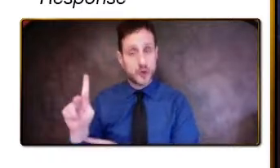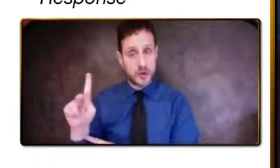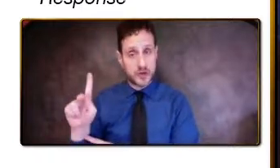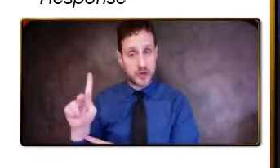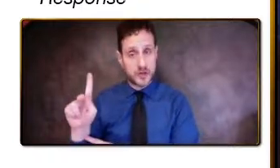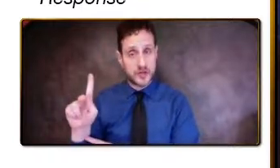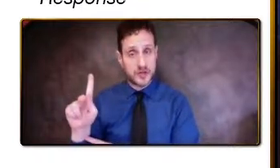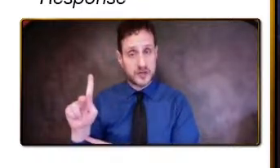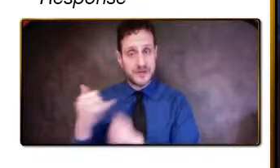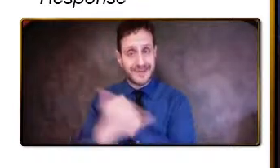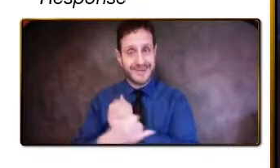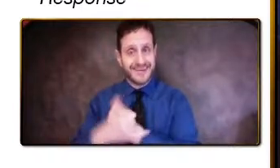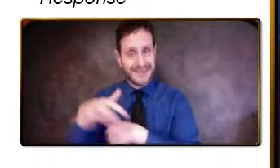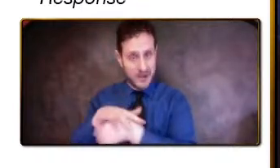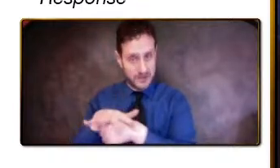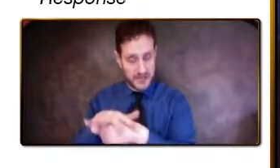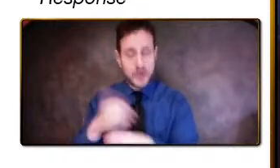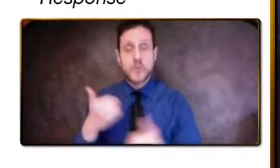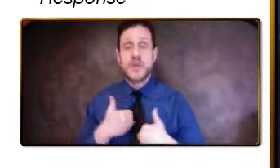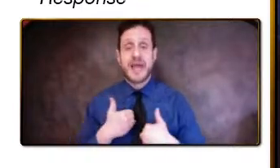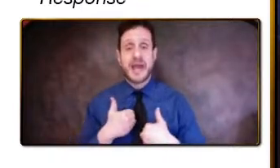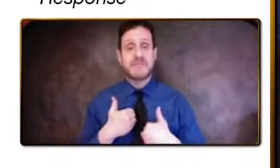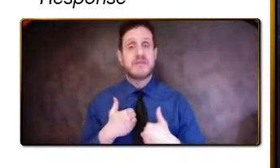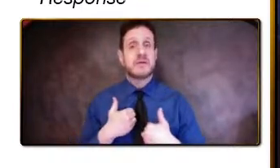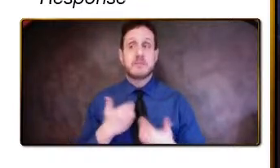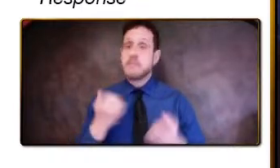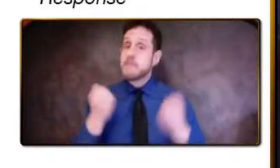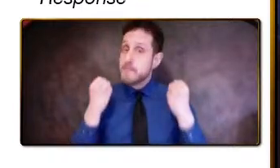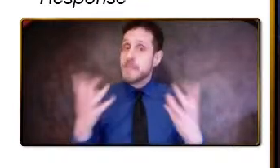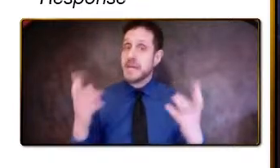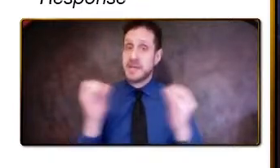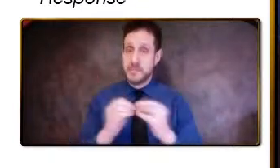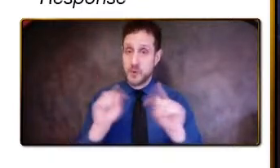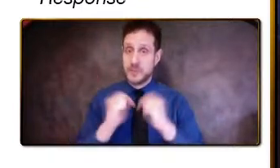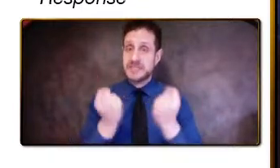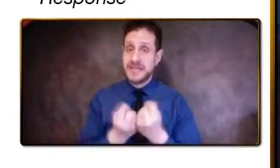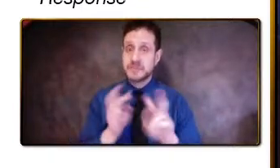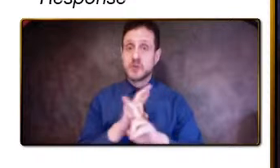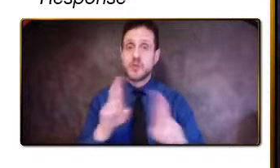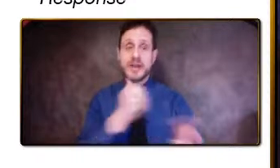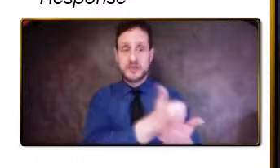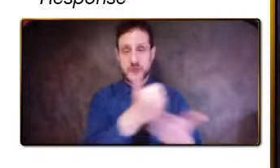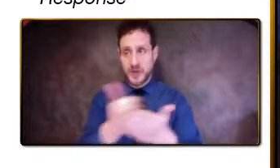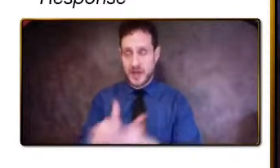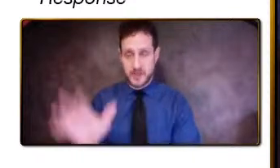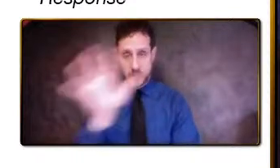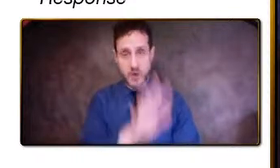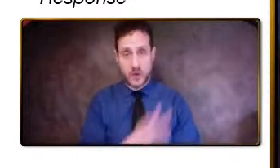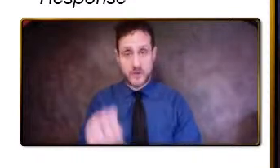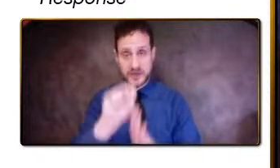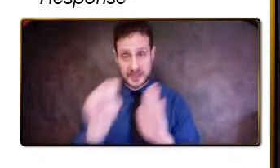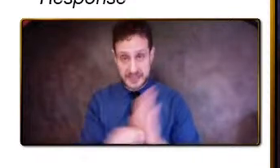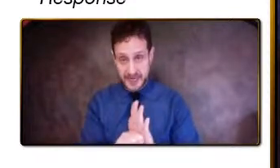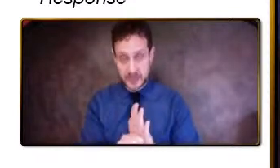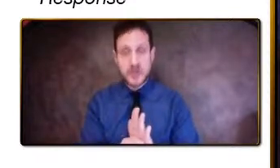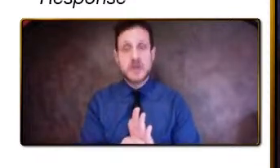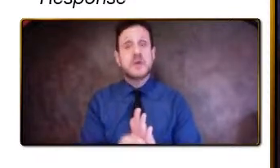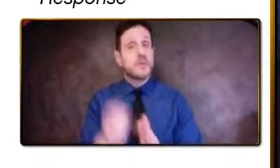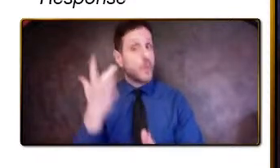more National Guard teams ready to come online across the state in the weeks ahead as vaccination supply